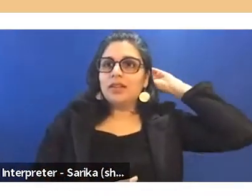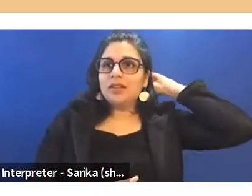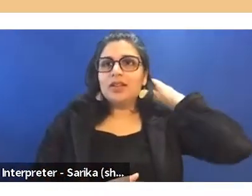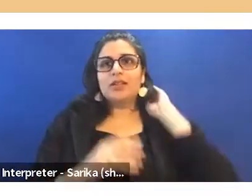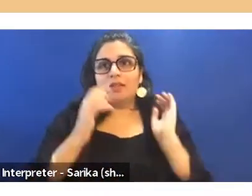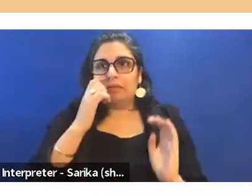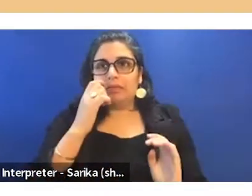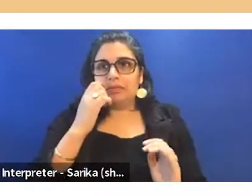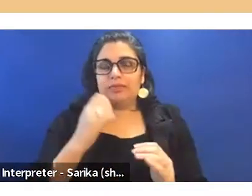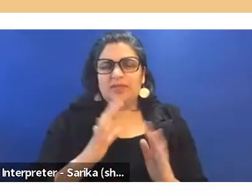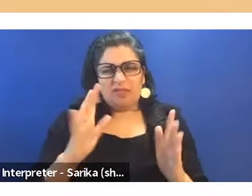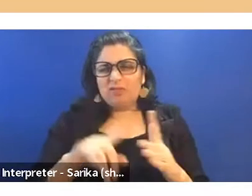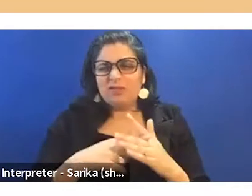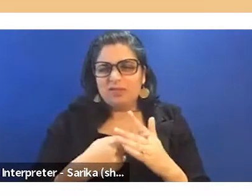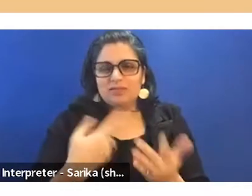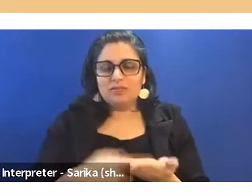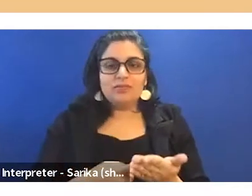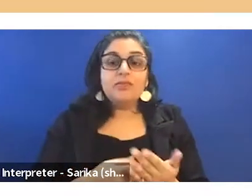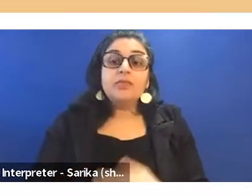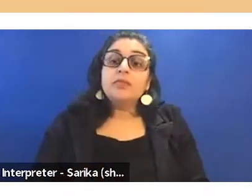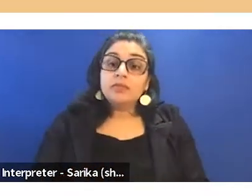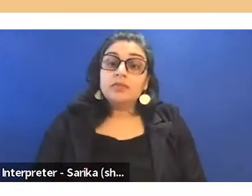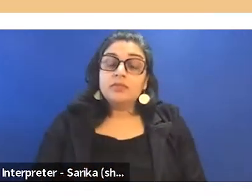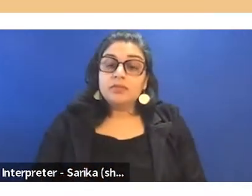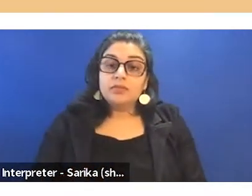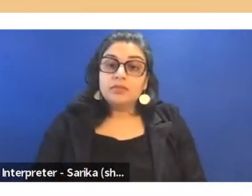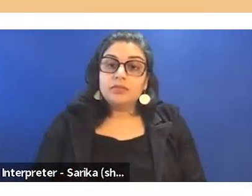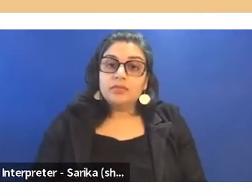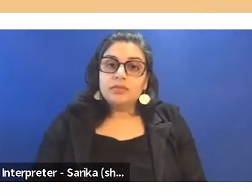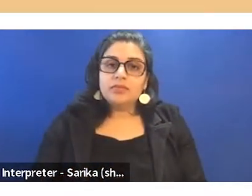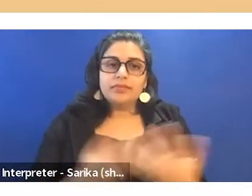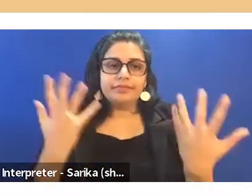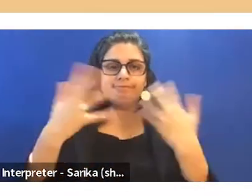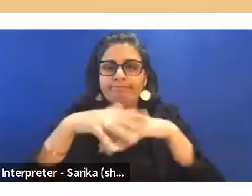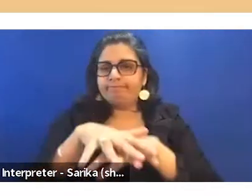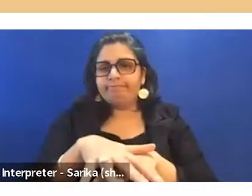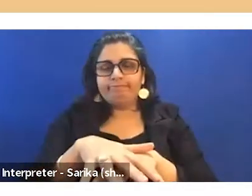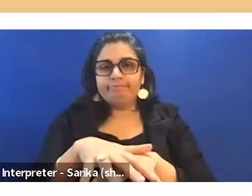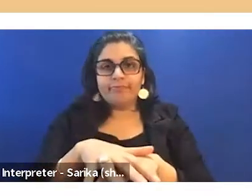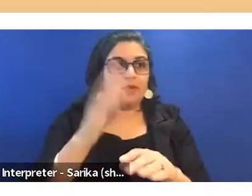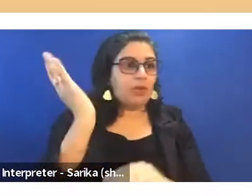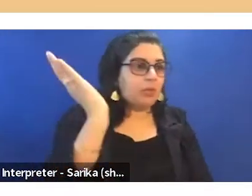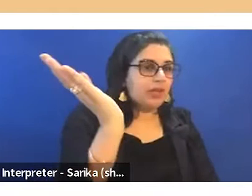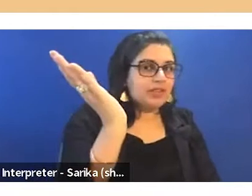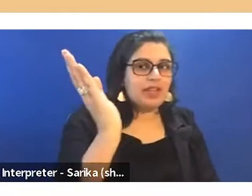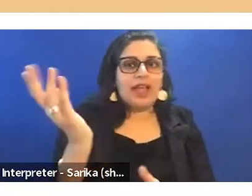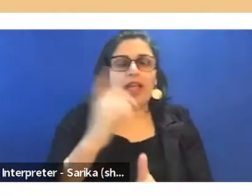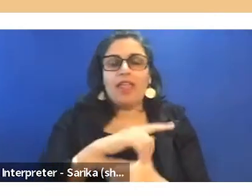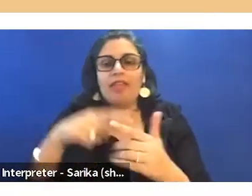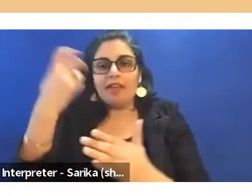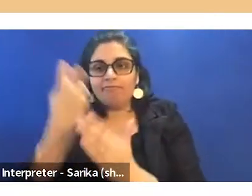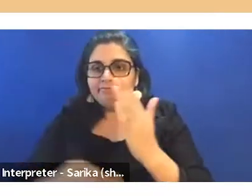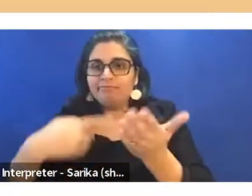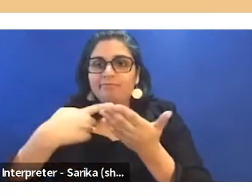we can begin the conversation. But it will be a hybrid format where there's a presentation and then we're going to jump into